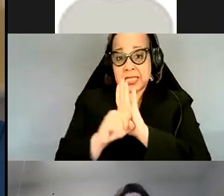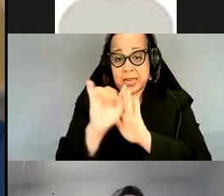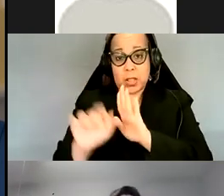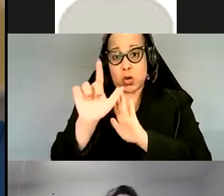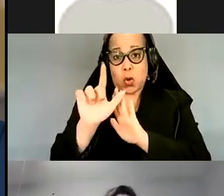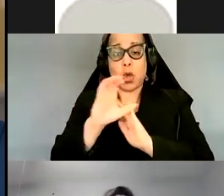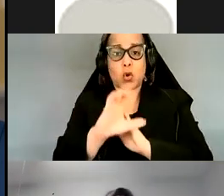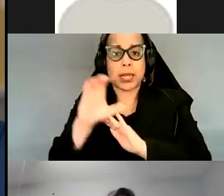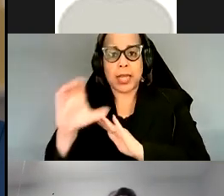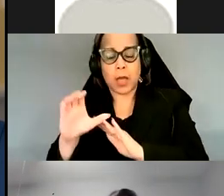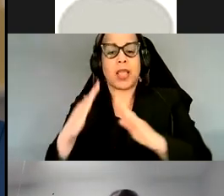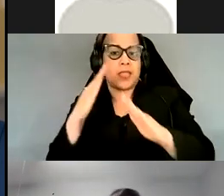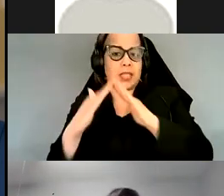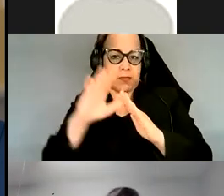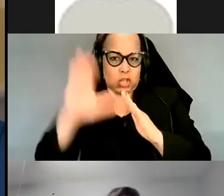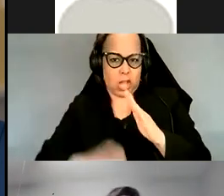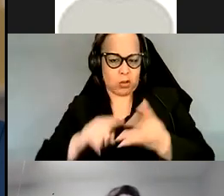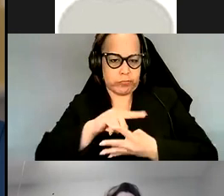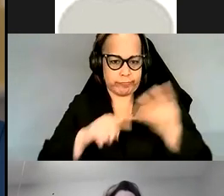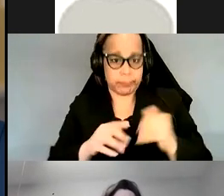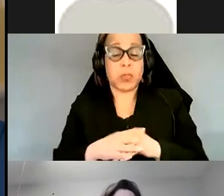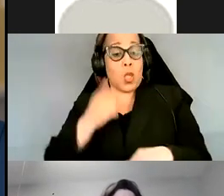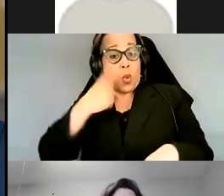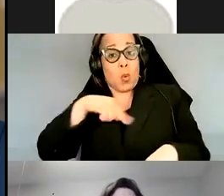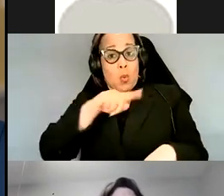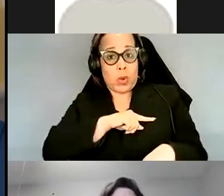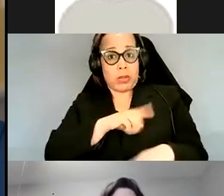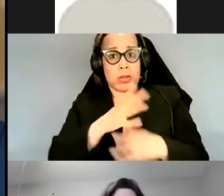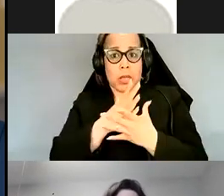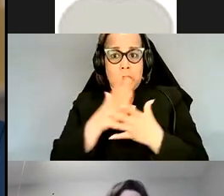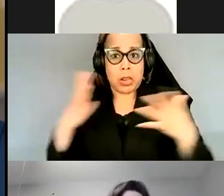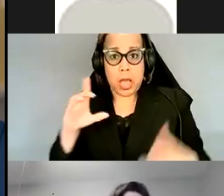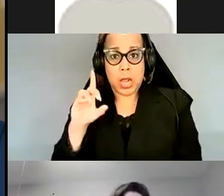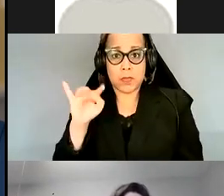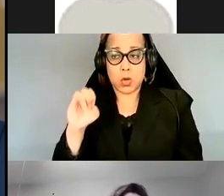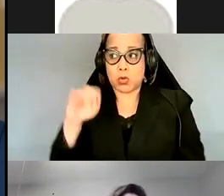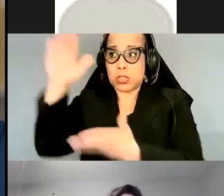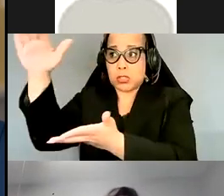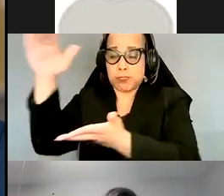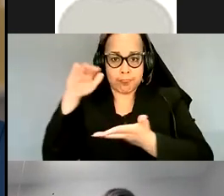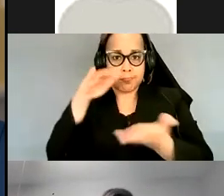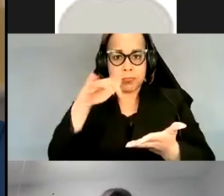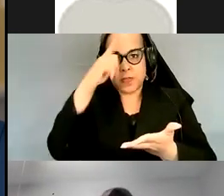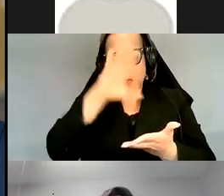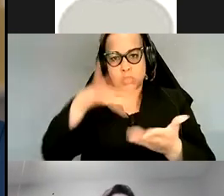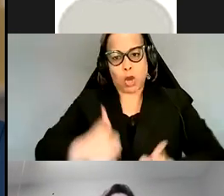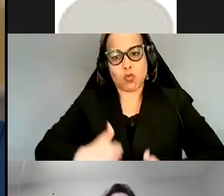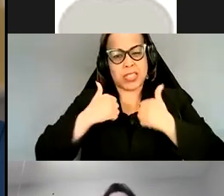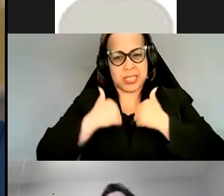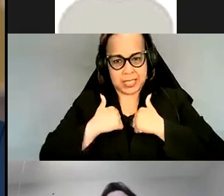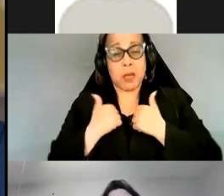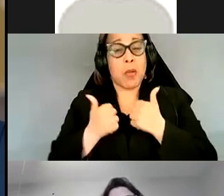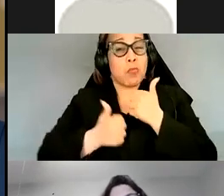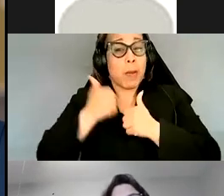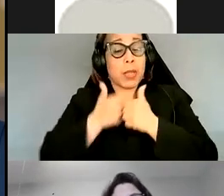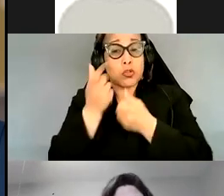Cook County, and the city of Chicago. We are getting a lot of doses dedicated to Chicago residents, primarily